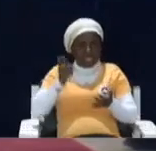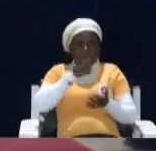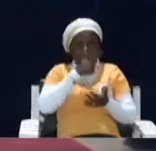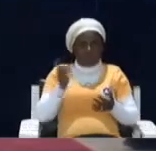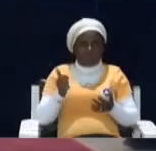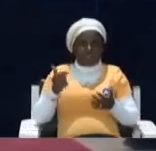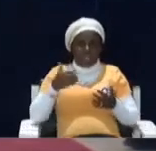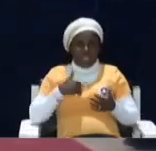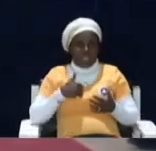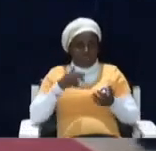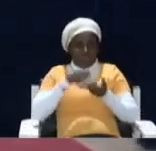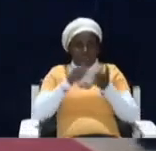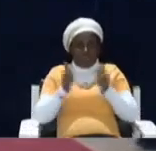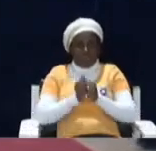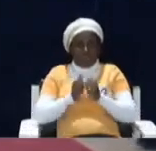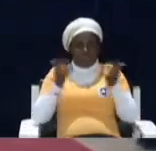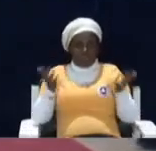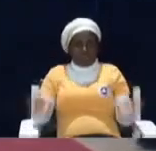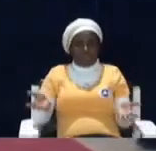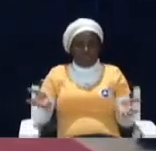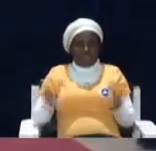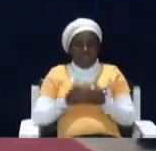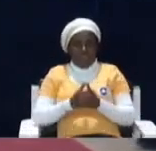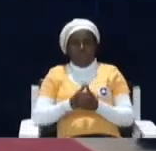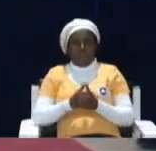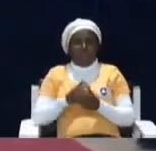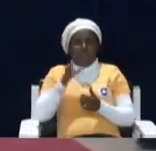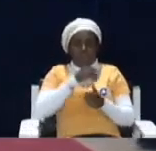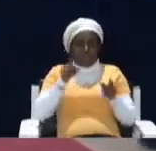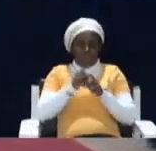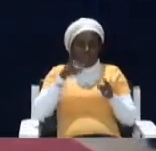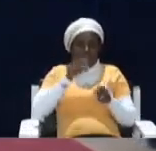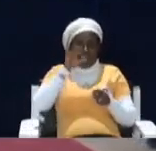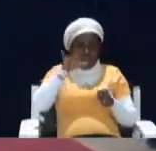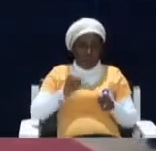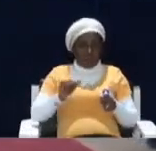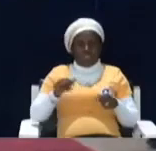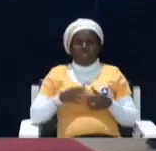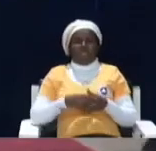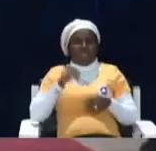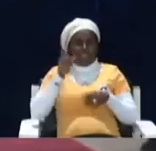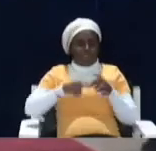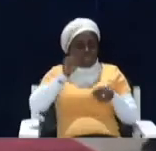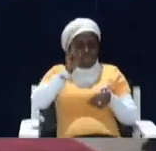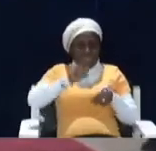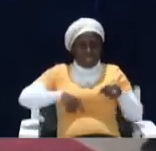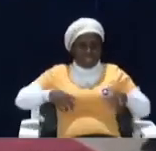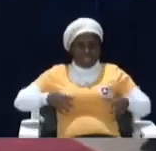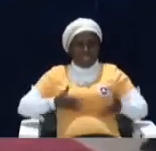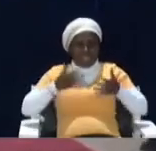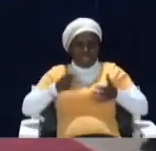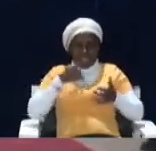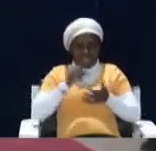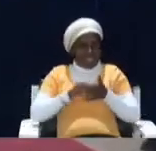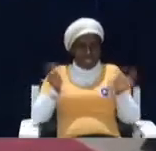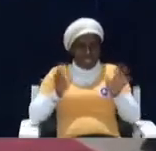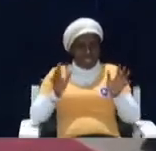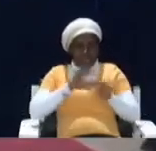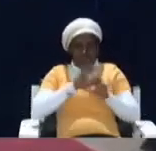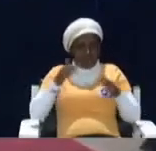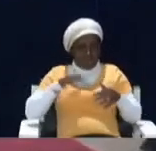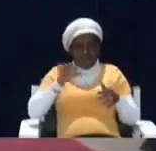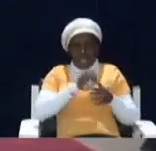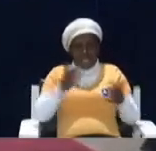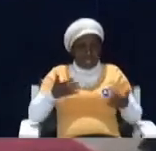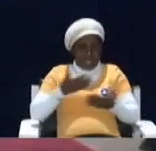cysts and they have grown so big. And you also have fibroids, so you can't carry a child." And I told him, I said, "I don't have any child. And